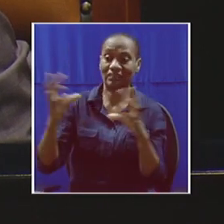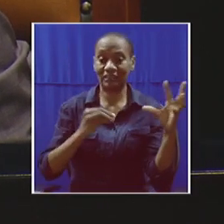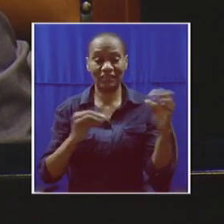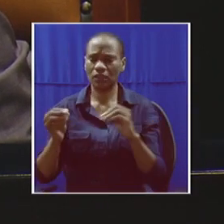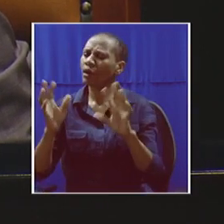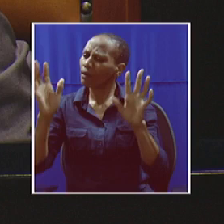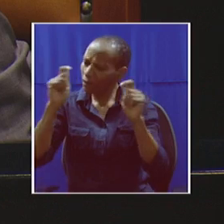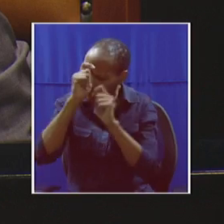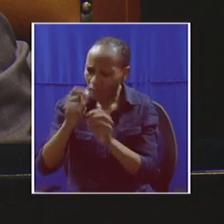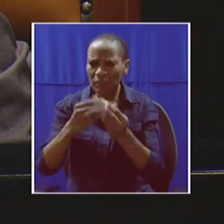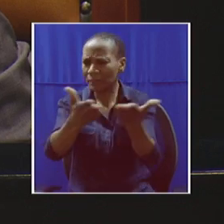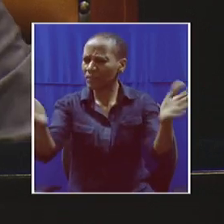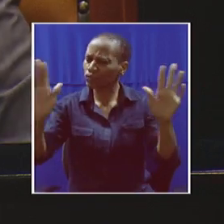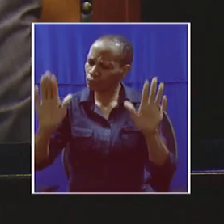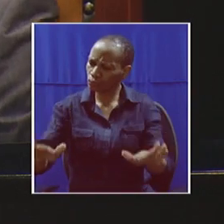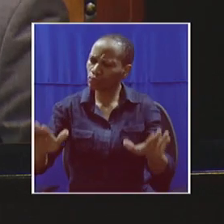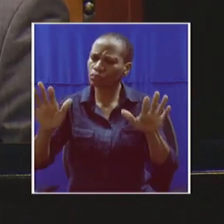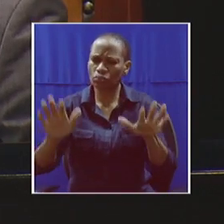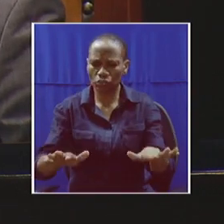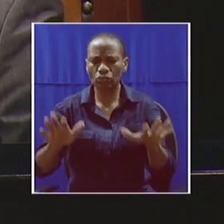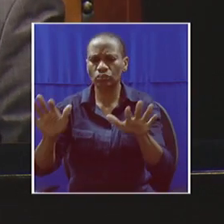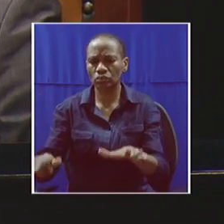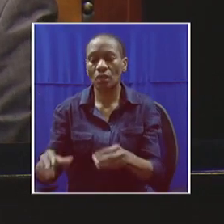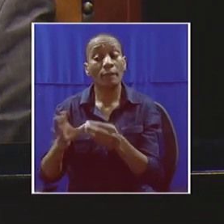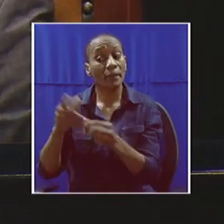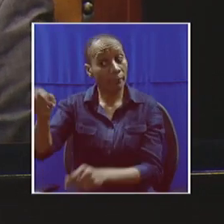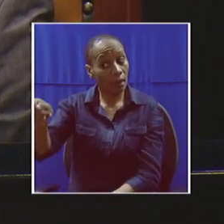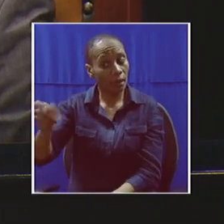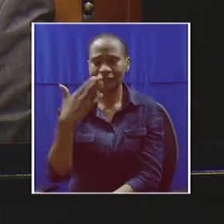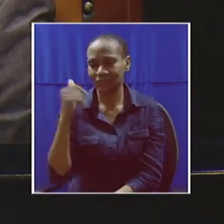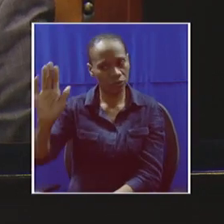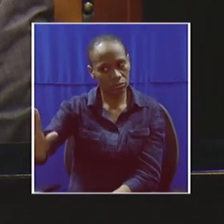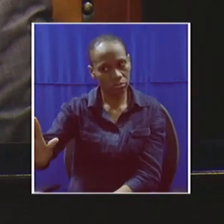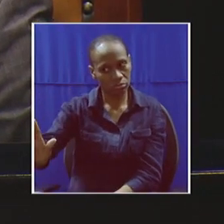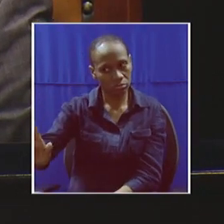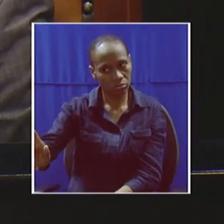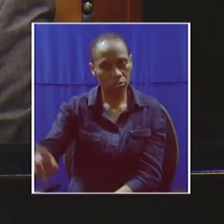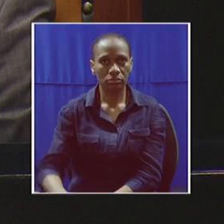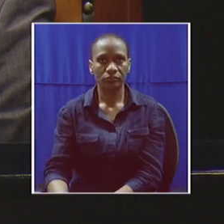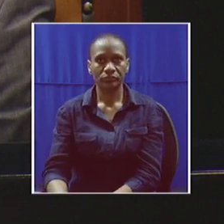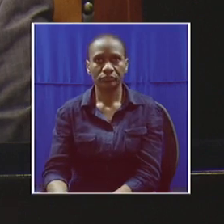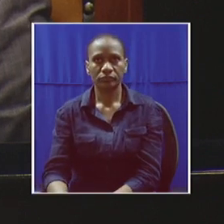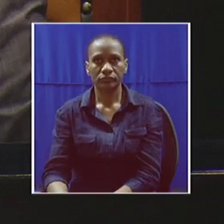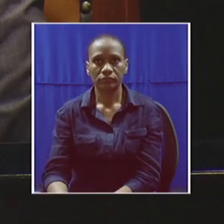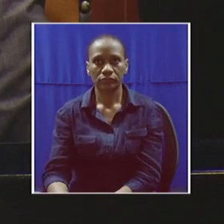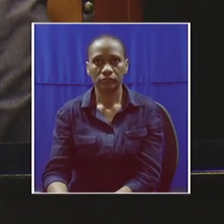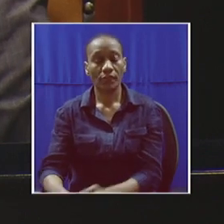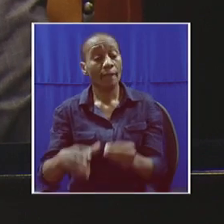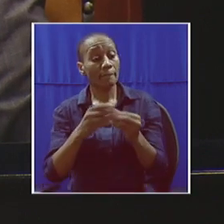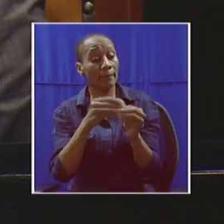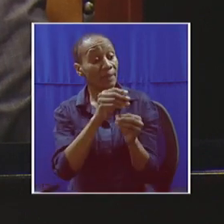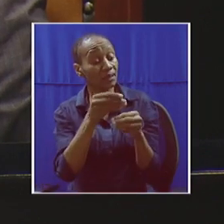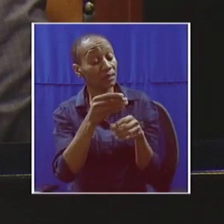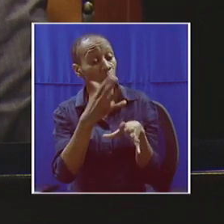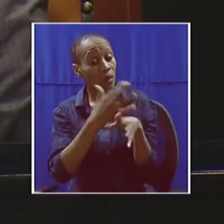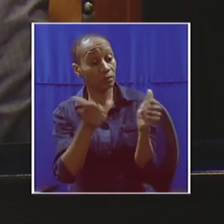down calm down now honorable member please honorable counselor to the deputy president I'm